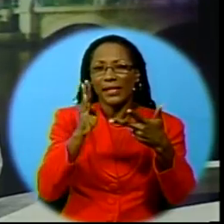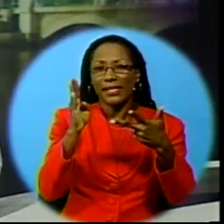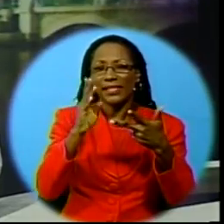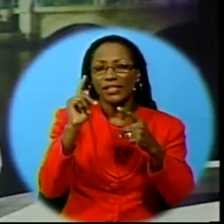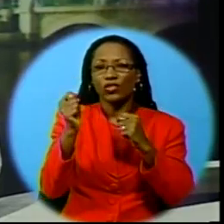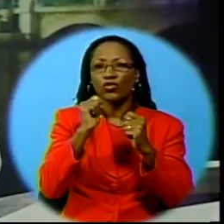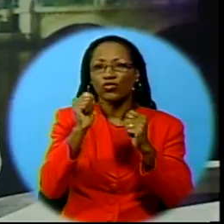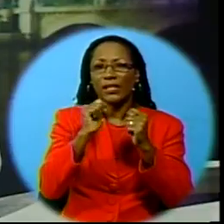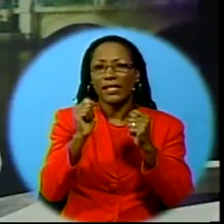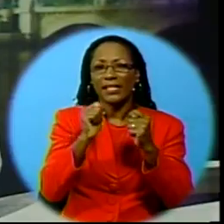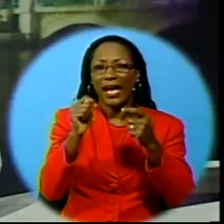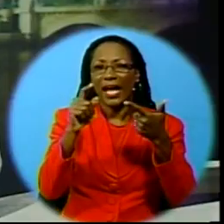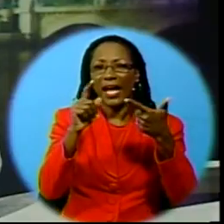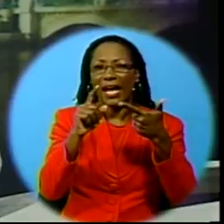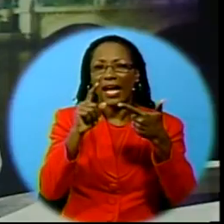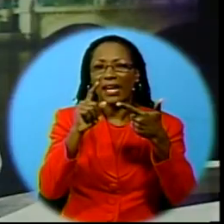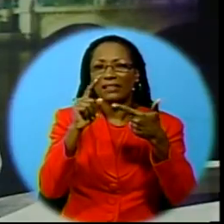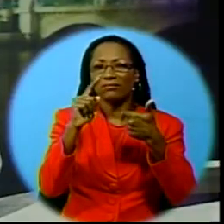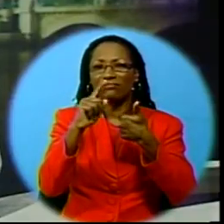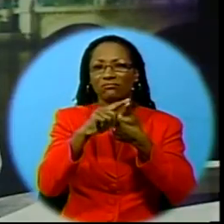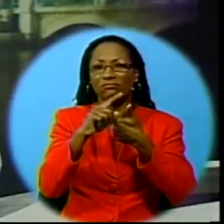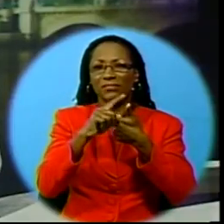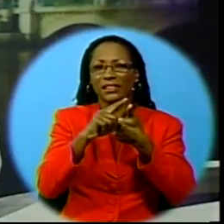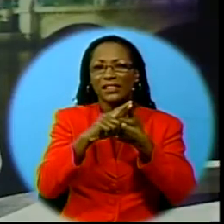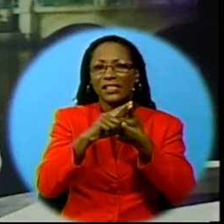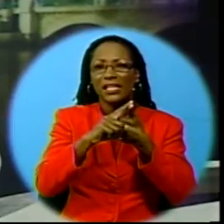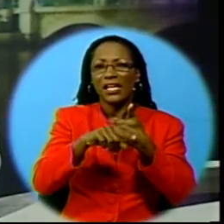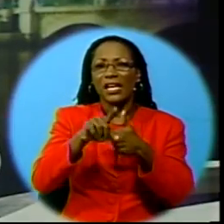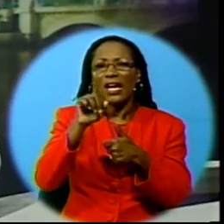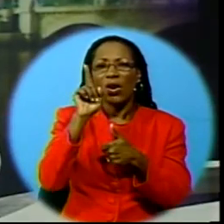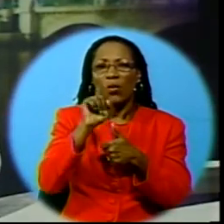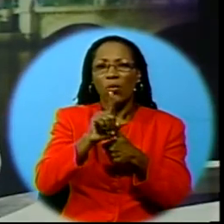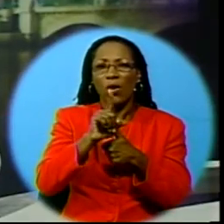away the overall swimming championship with a grand total of